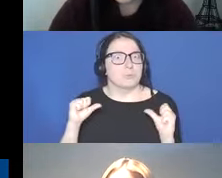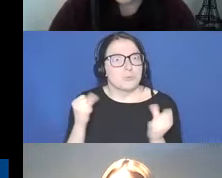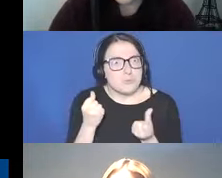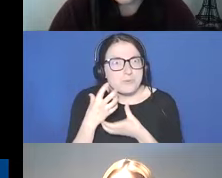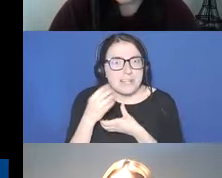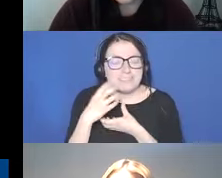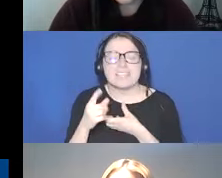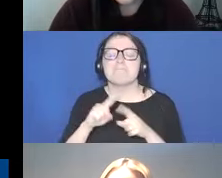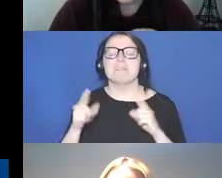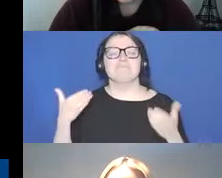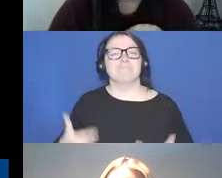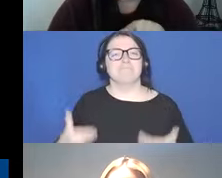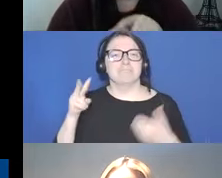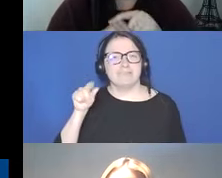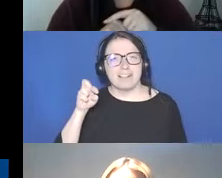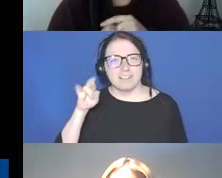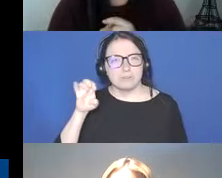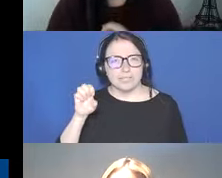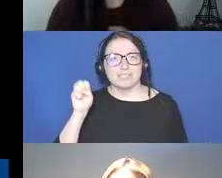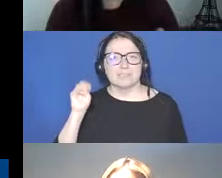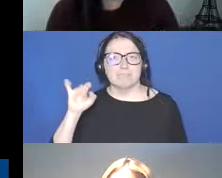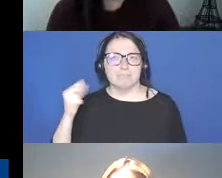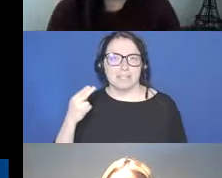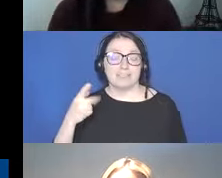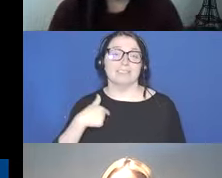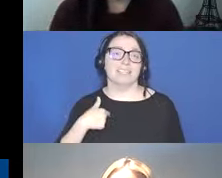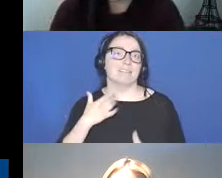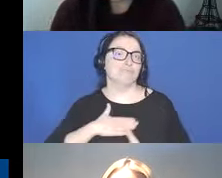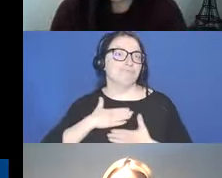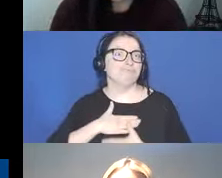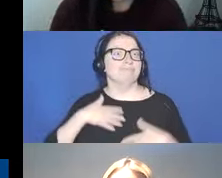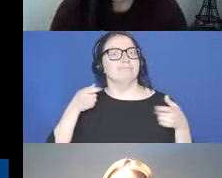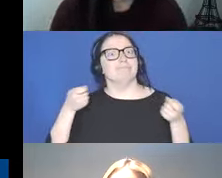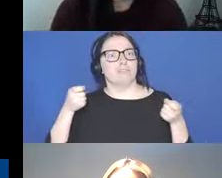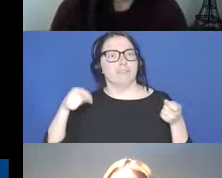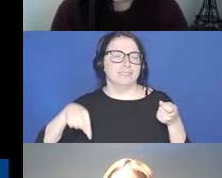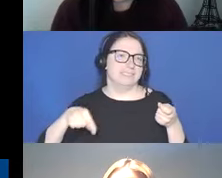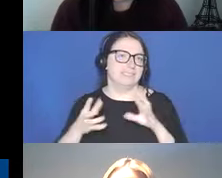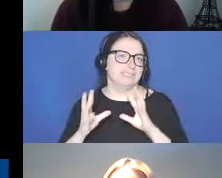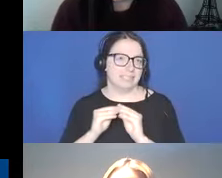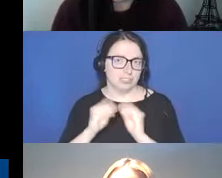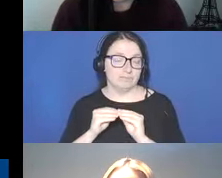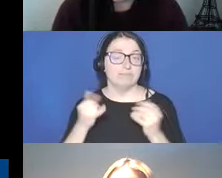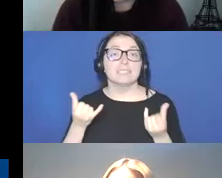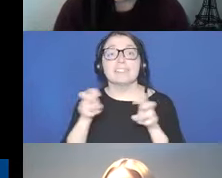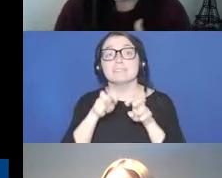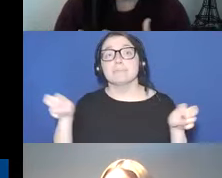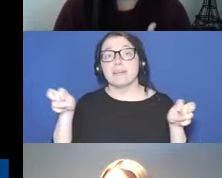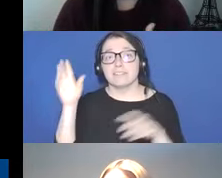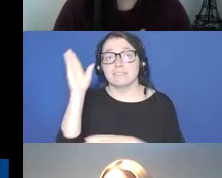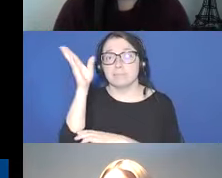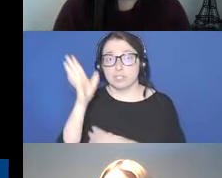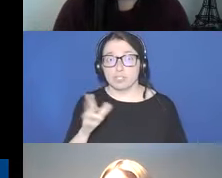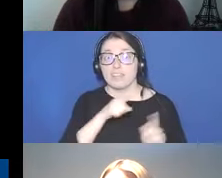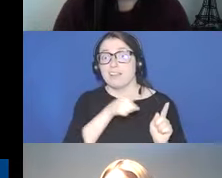is Valerie Smith, and I have the distinct pleasure of moderating today's session. So today we'll include a panel of speakers who will kindly be